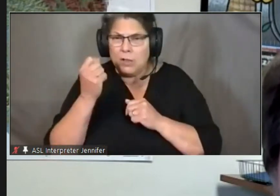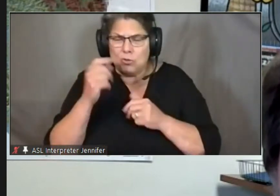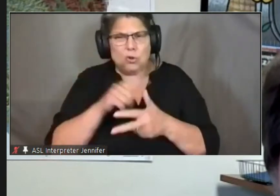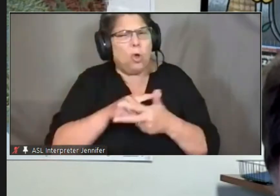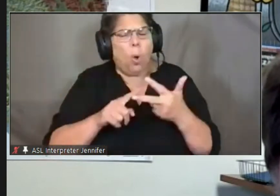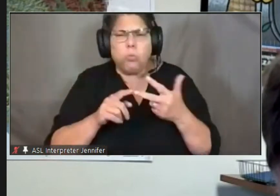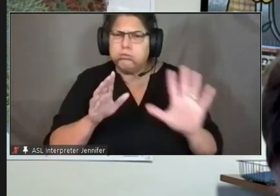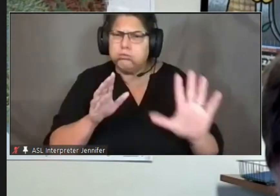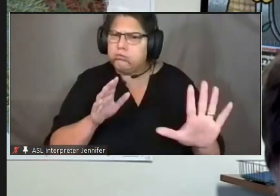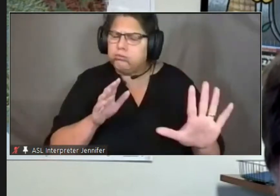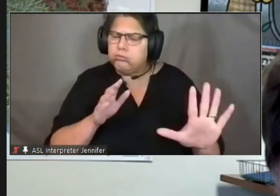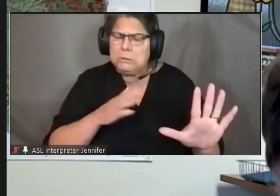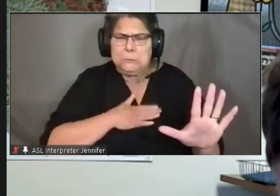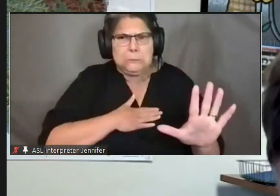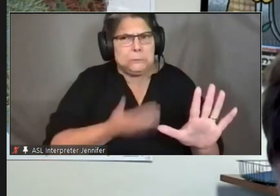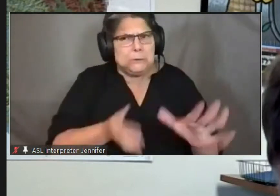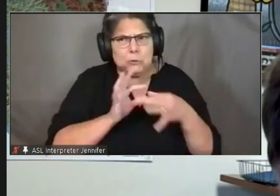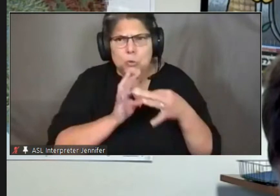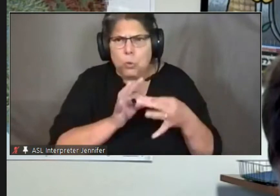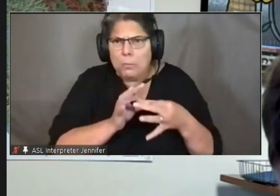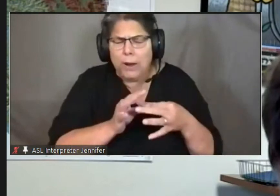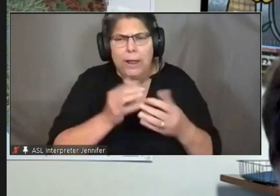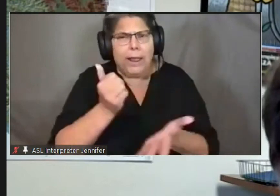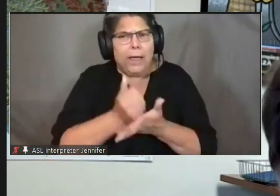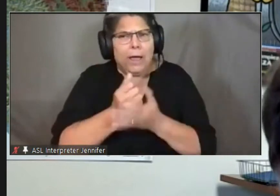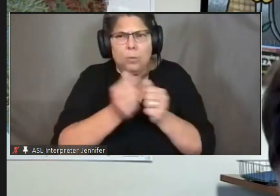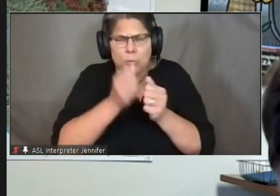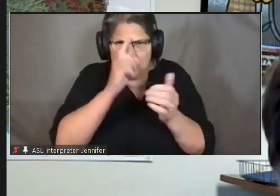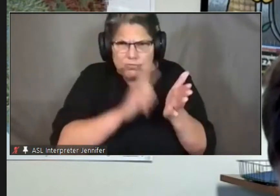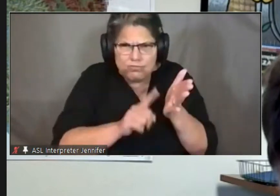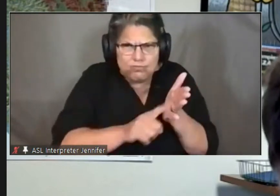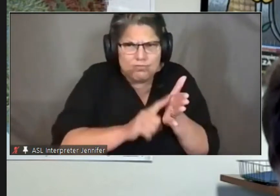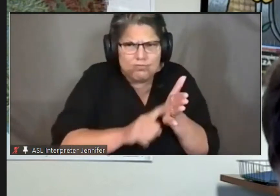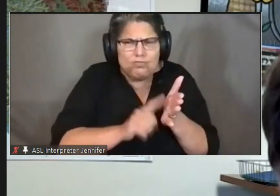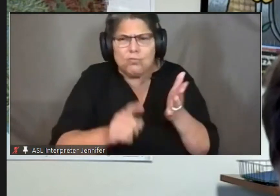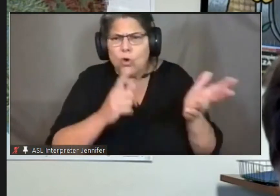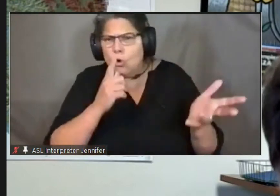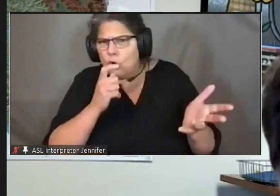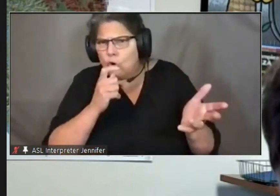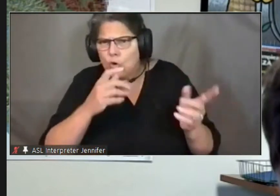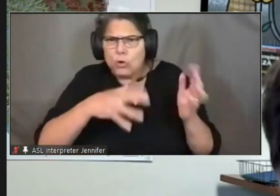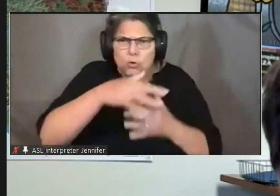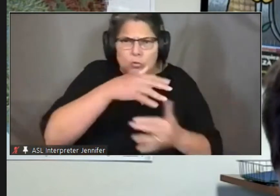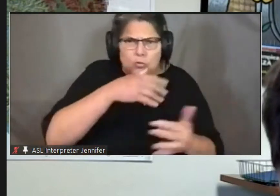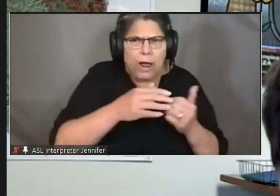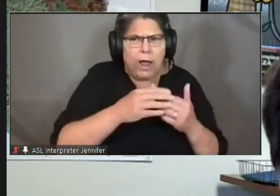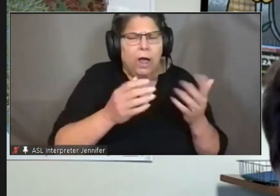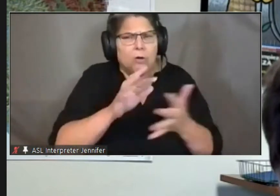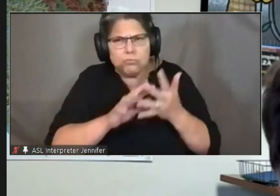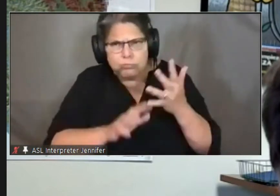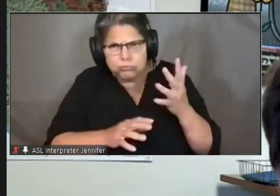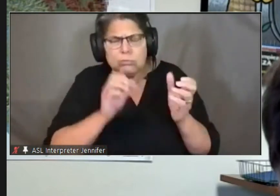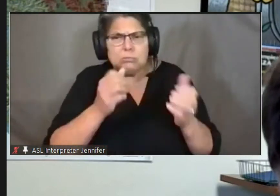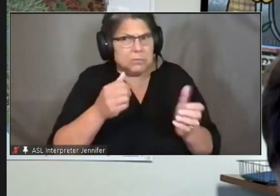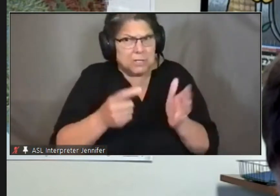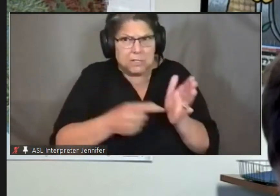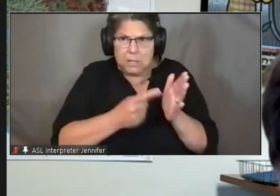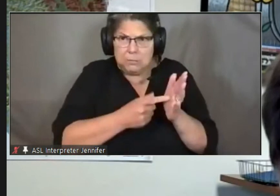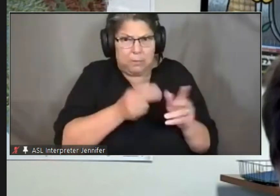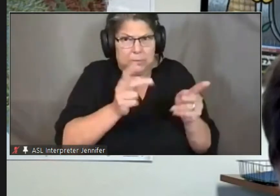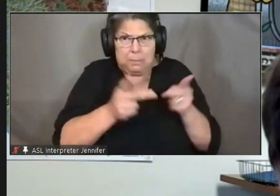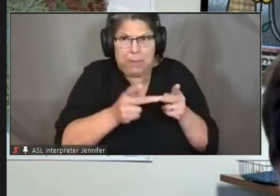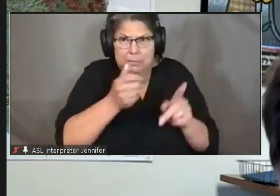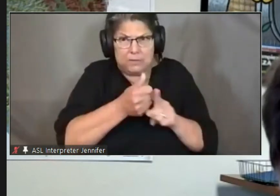very cooperative, helping with contact investigation, contact tracing, in some cases, sending out letters on their own.